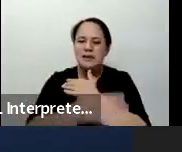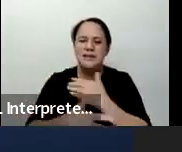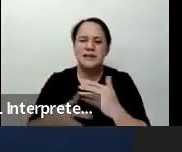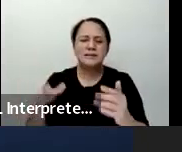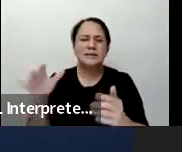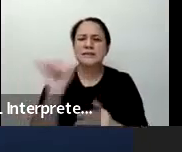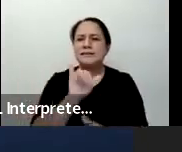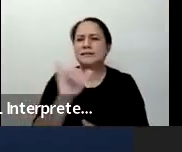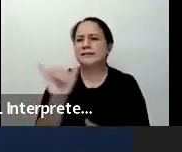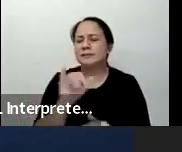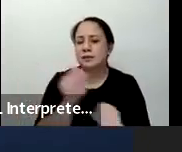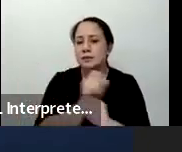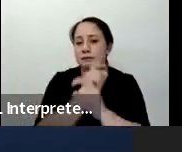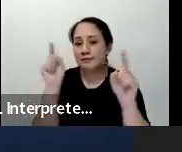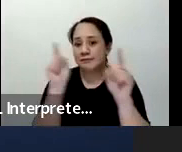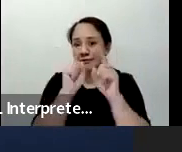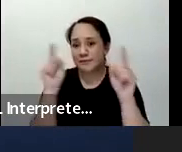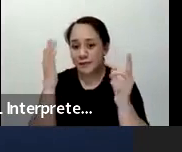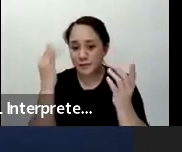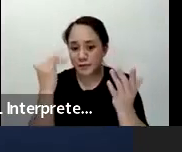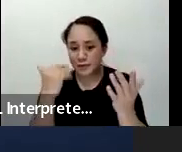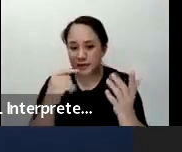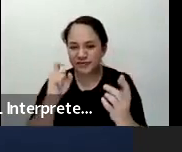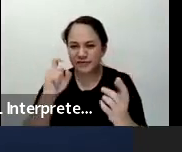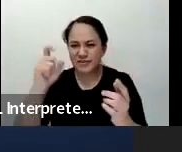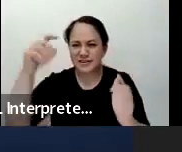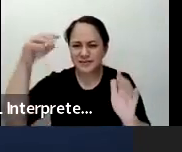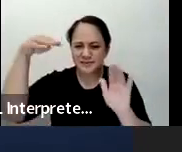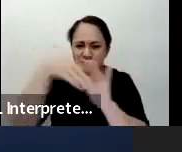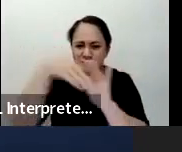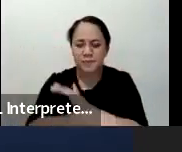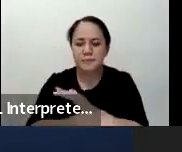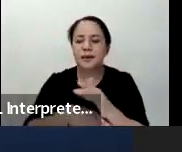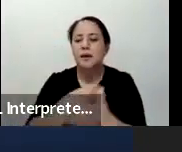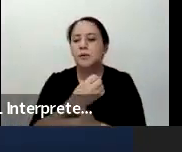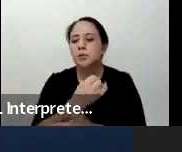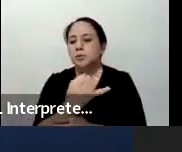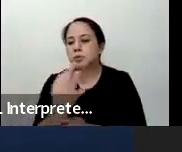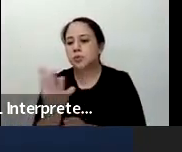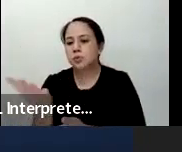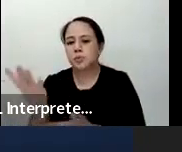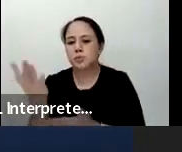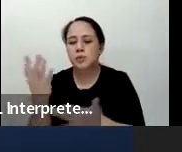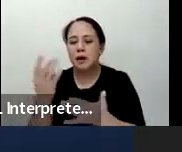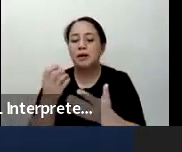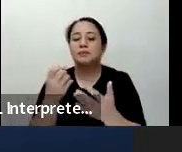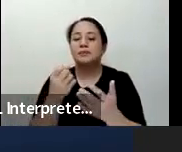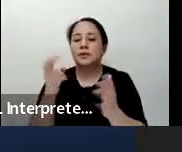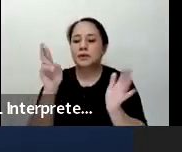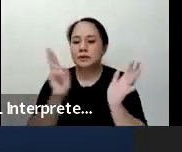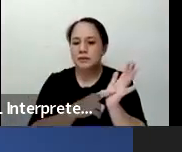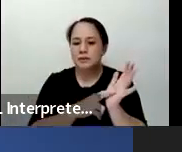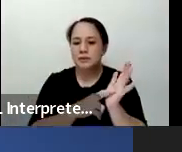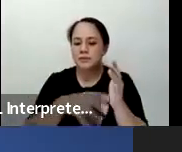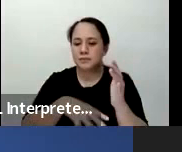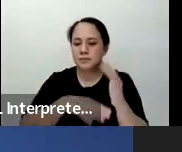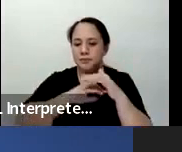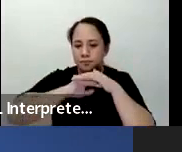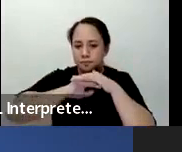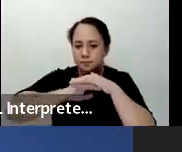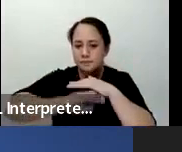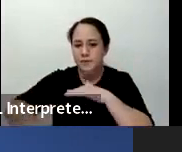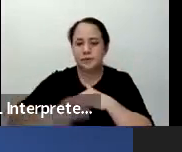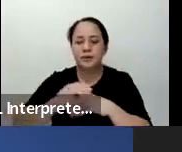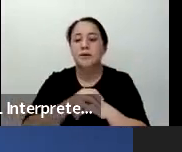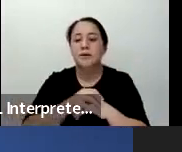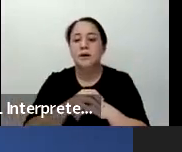a surprising, very rapid decline in the number of registered births. And we can